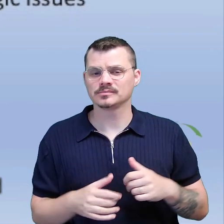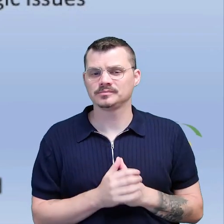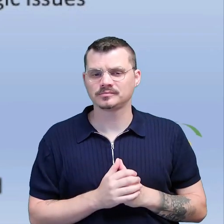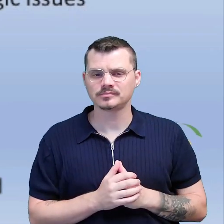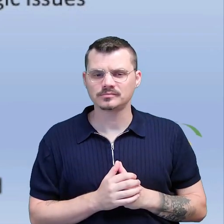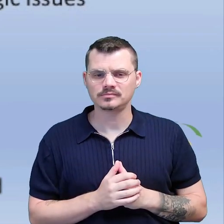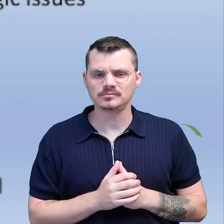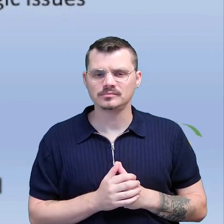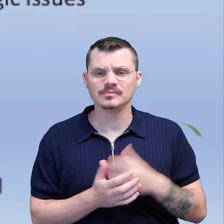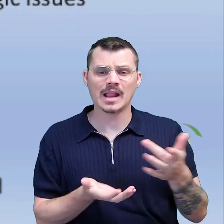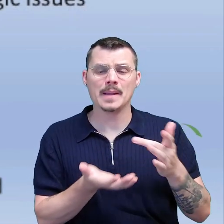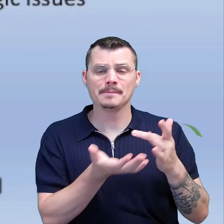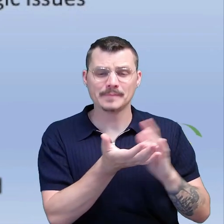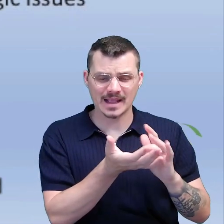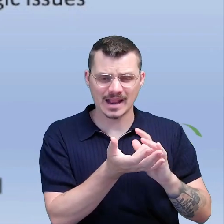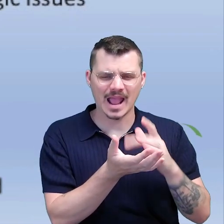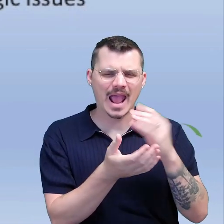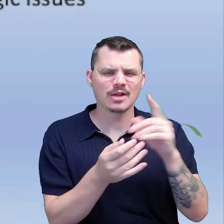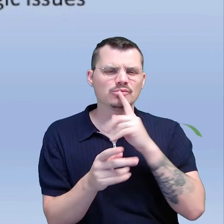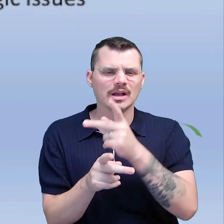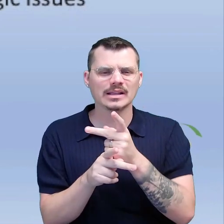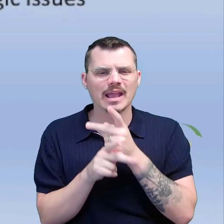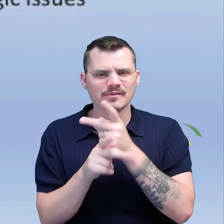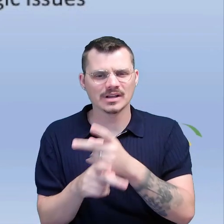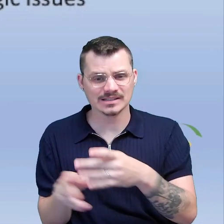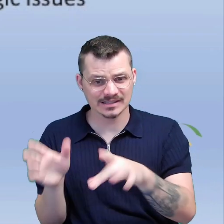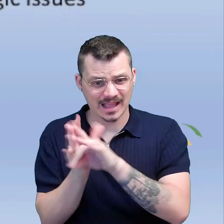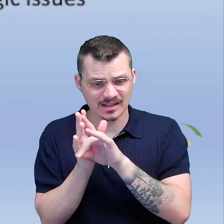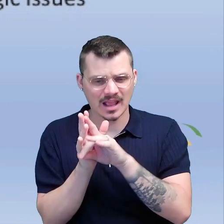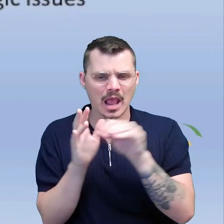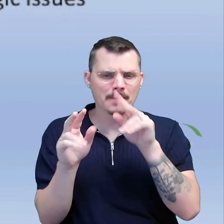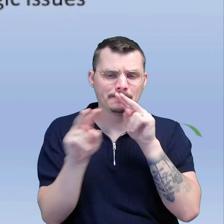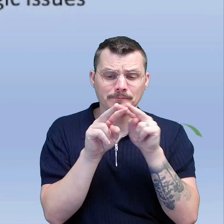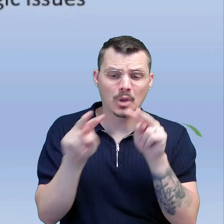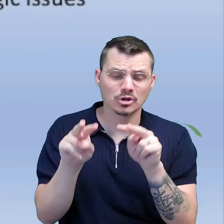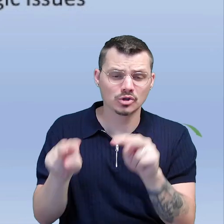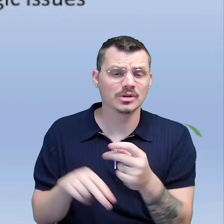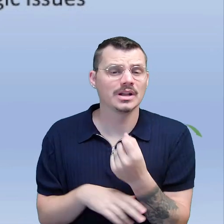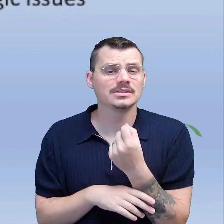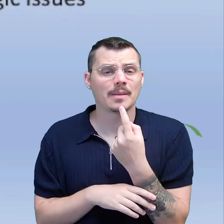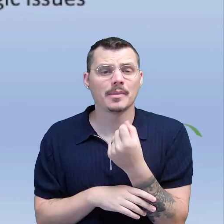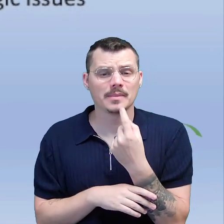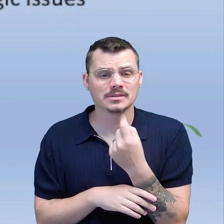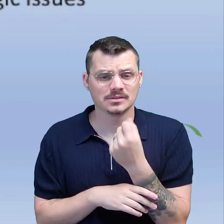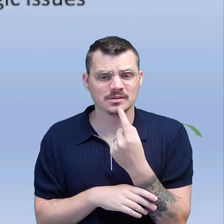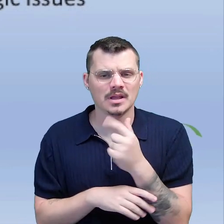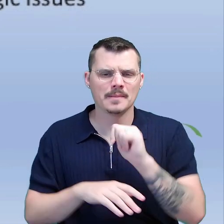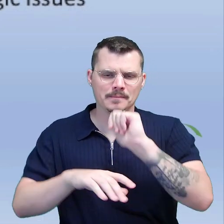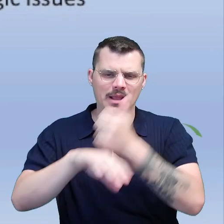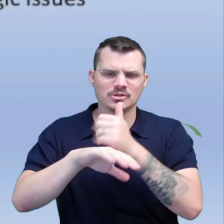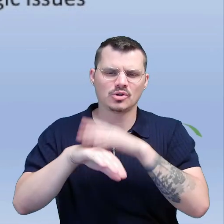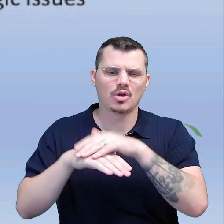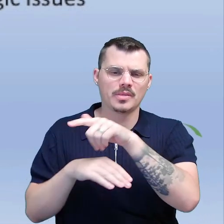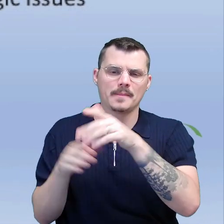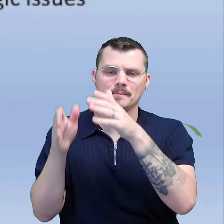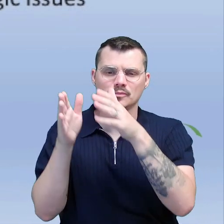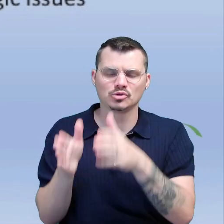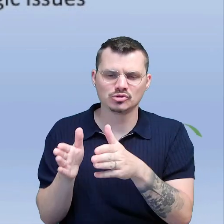And medications and carefully selected and monitored supplements based on the